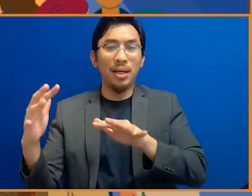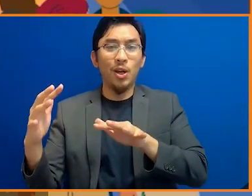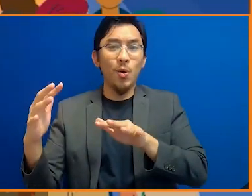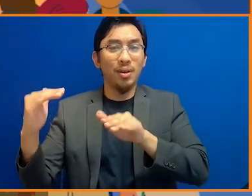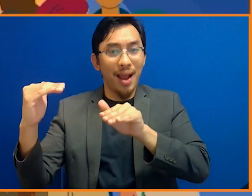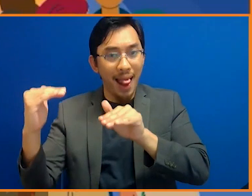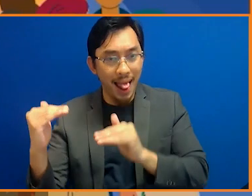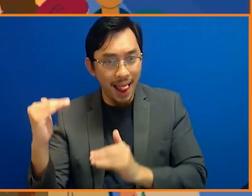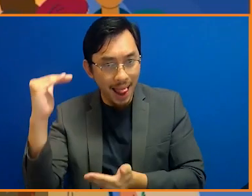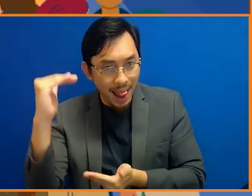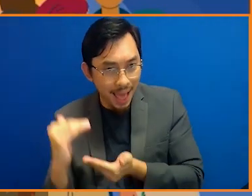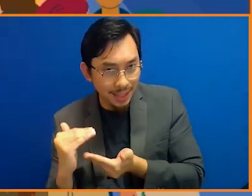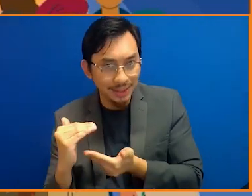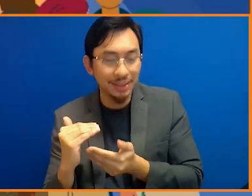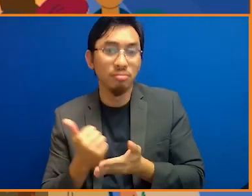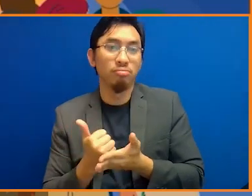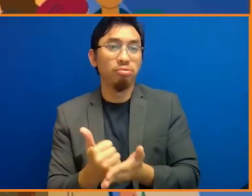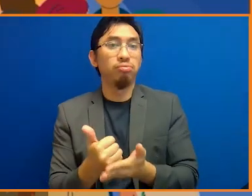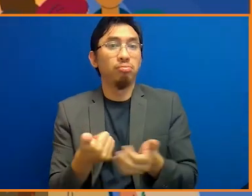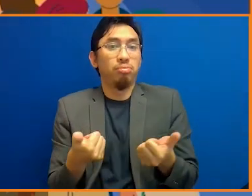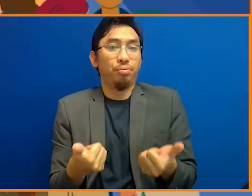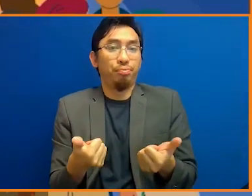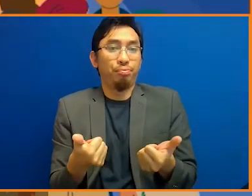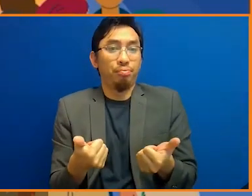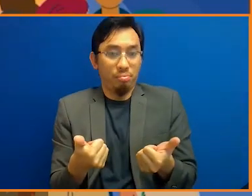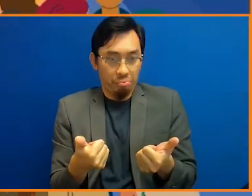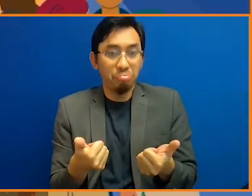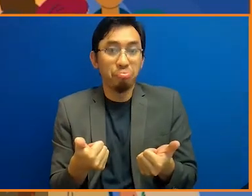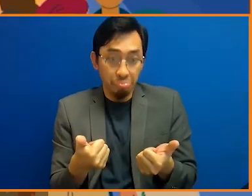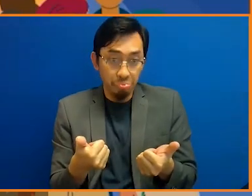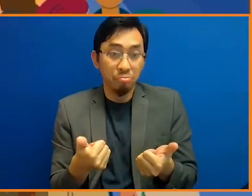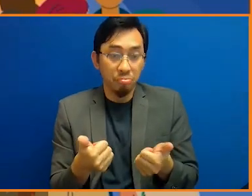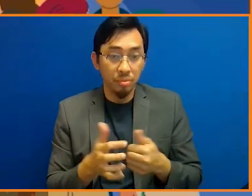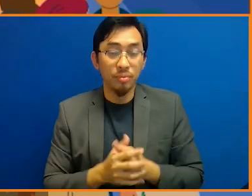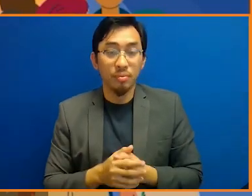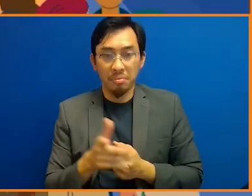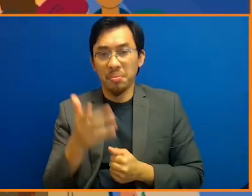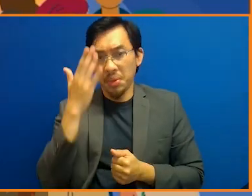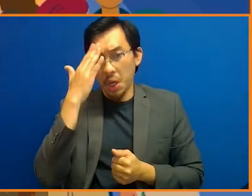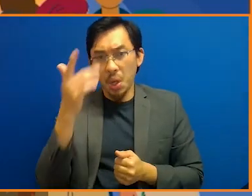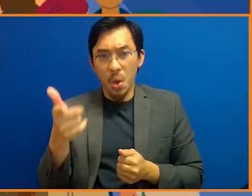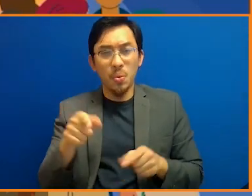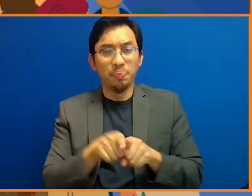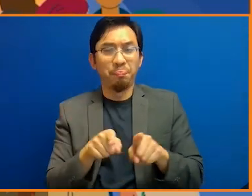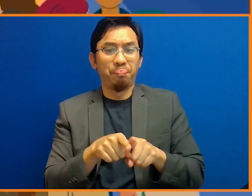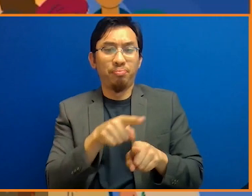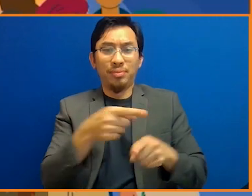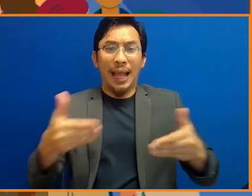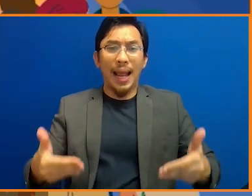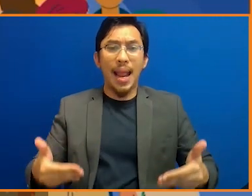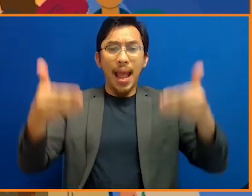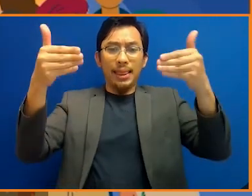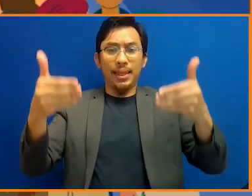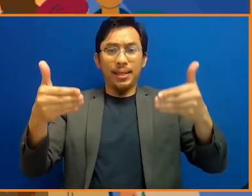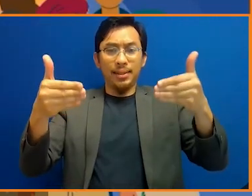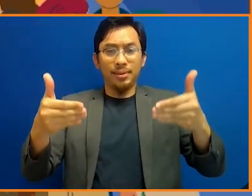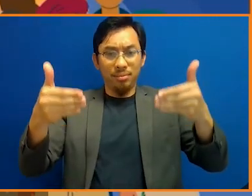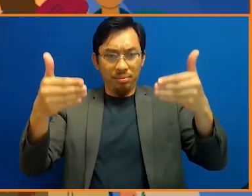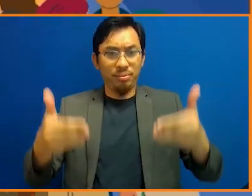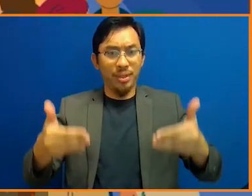tsunami inundation. Seawall is along the coast. This is already, and the